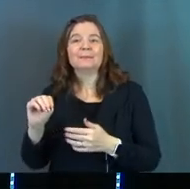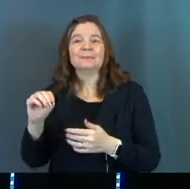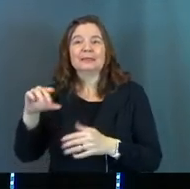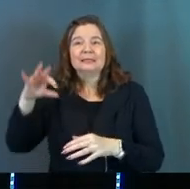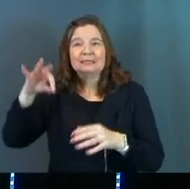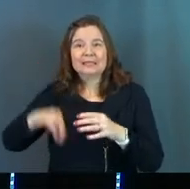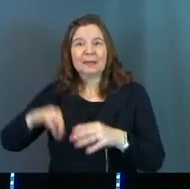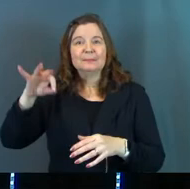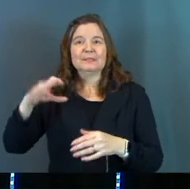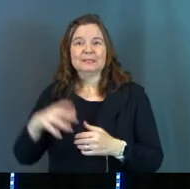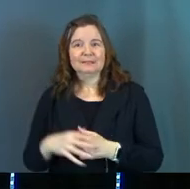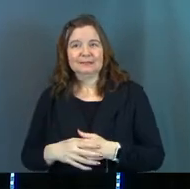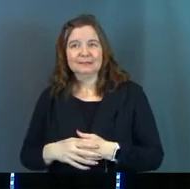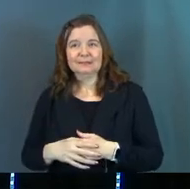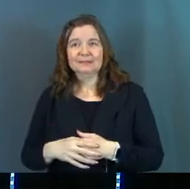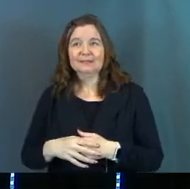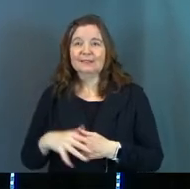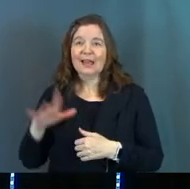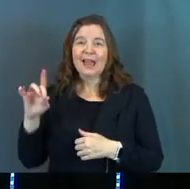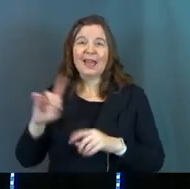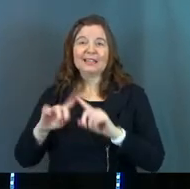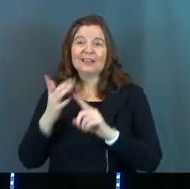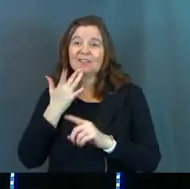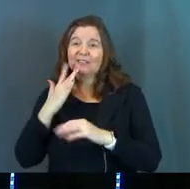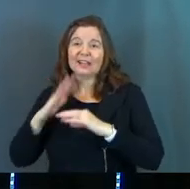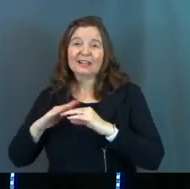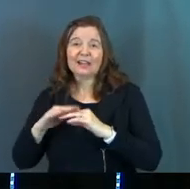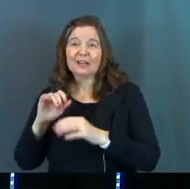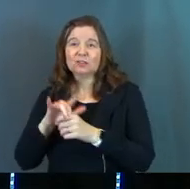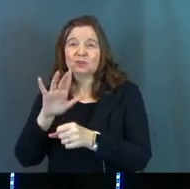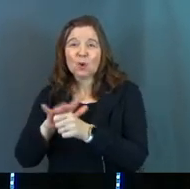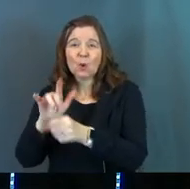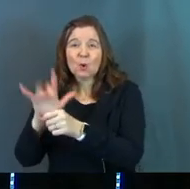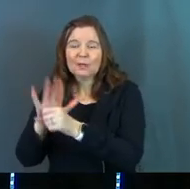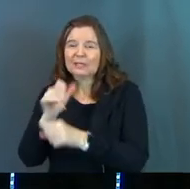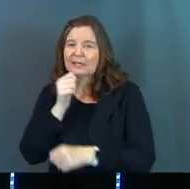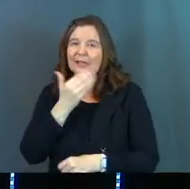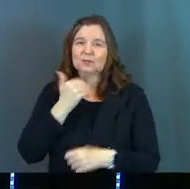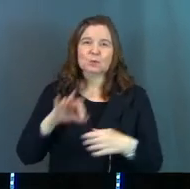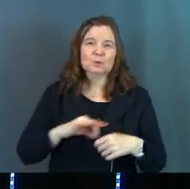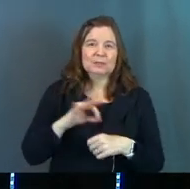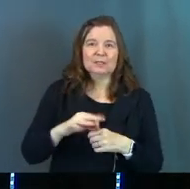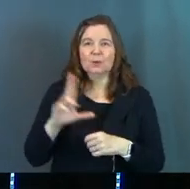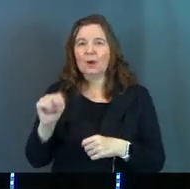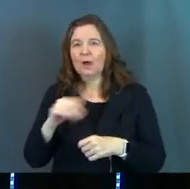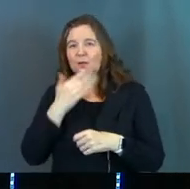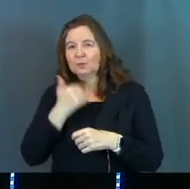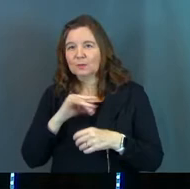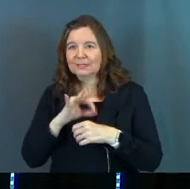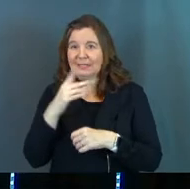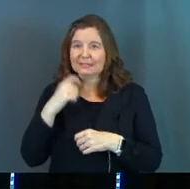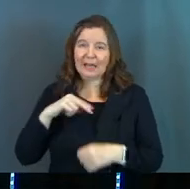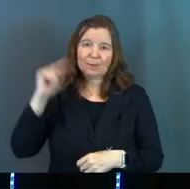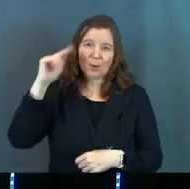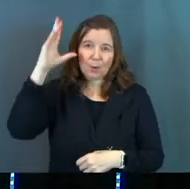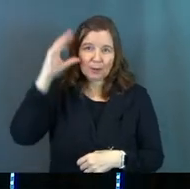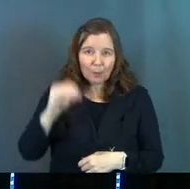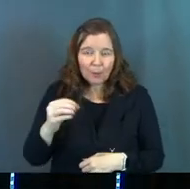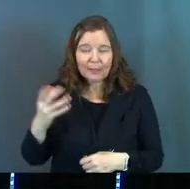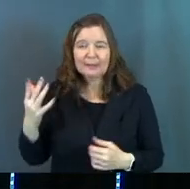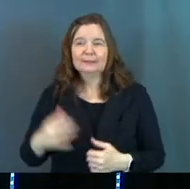sour cream-based dips. 8 flavors at least of sodas. It was not going to be sweet tea. It was going to be unsweet tea because I'm a northern